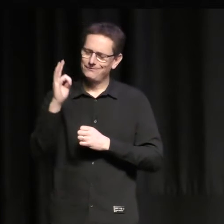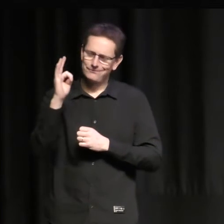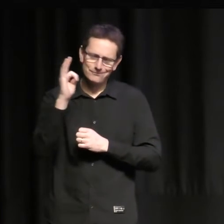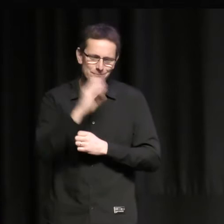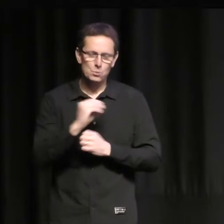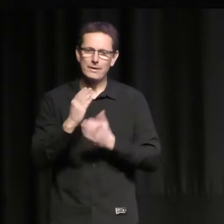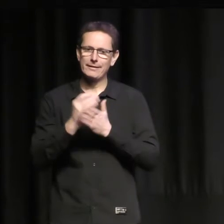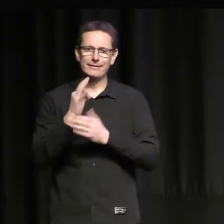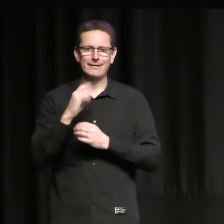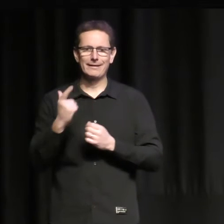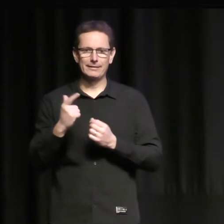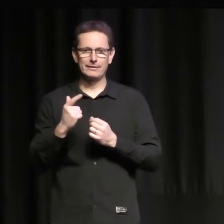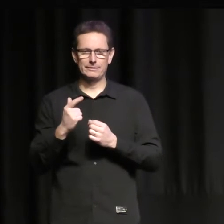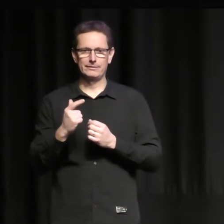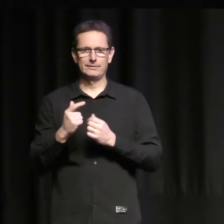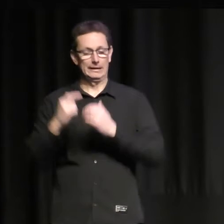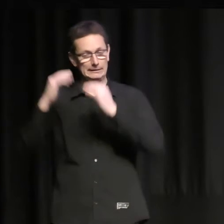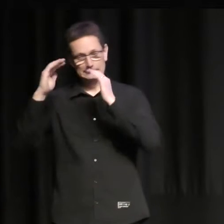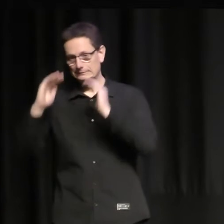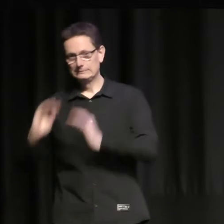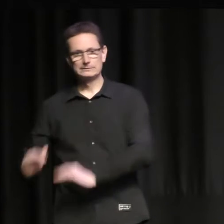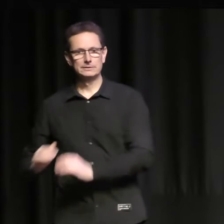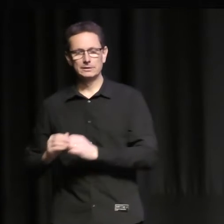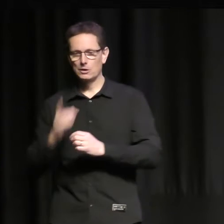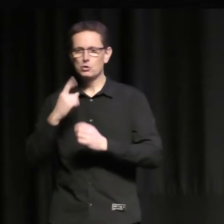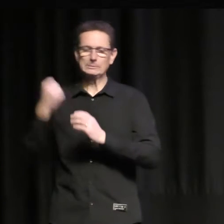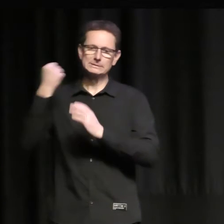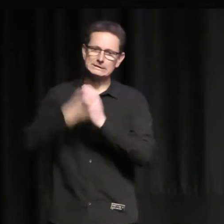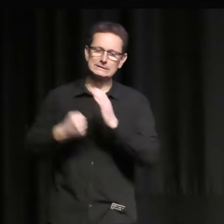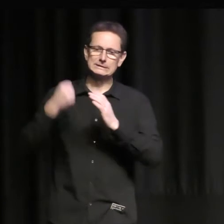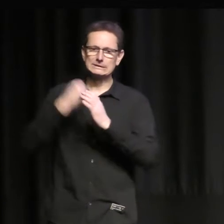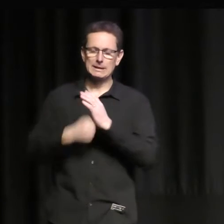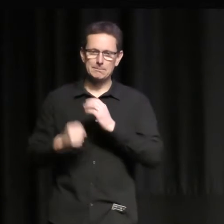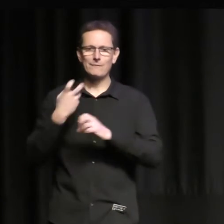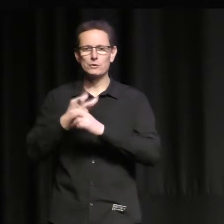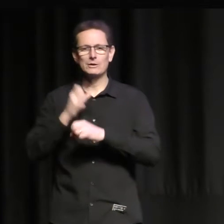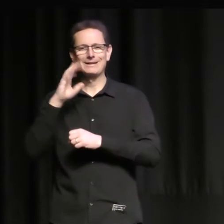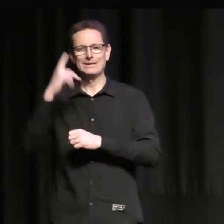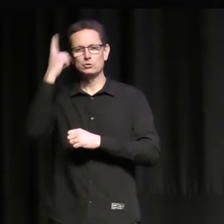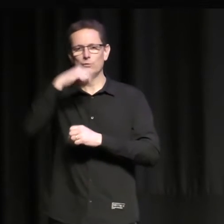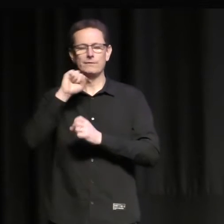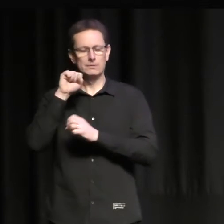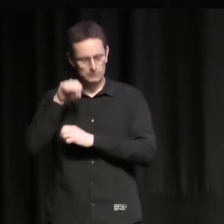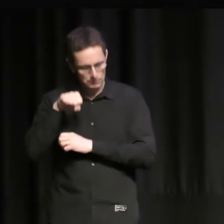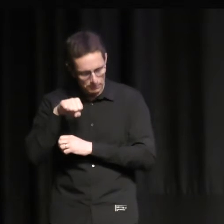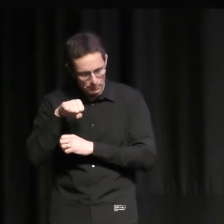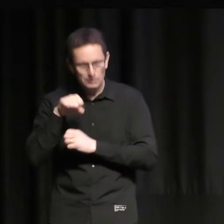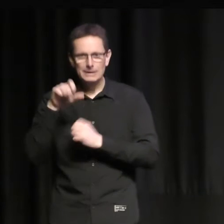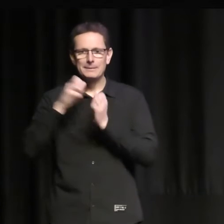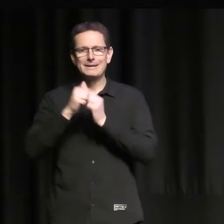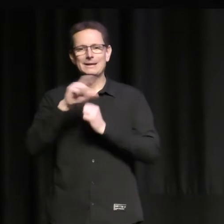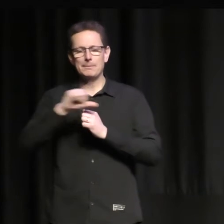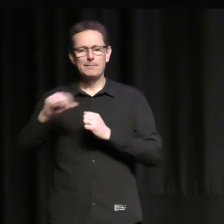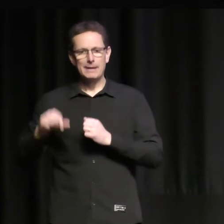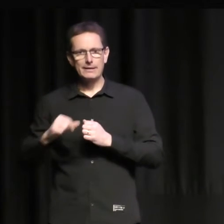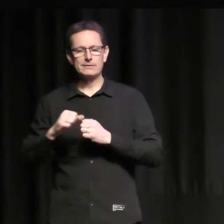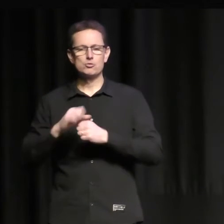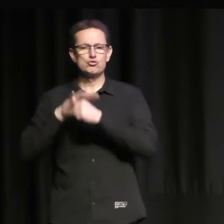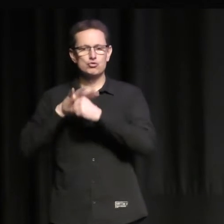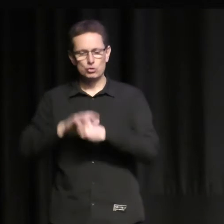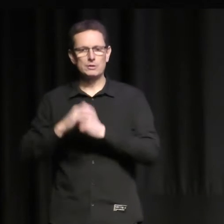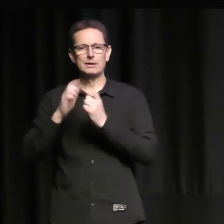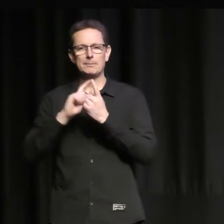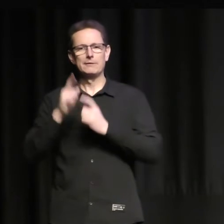of us. They struggle but keep their heads down, but every now and then the pressures get too great and